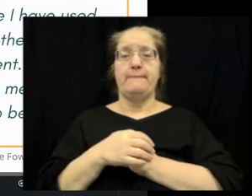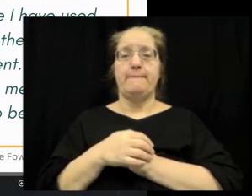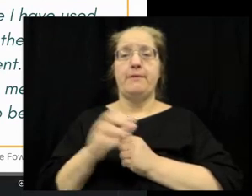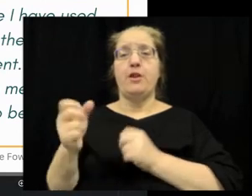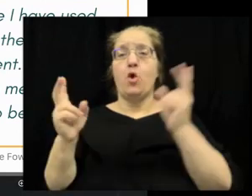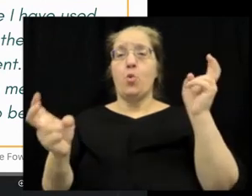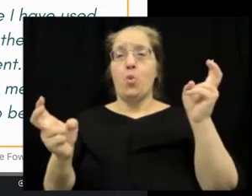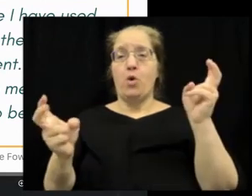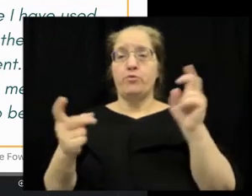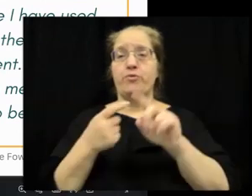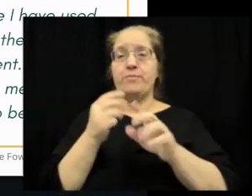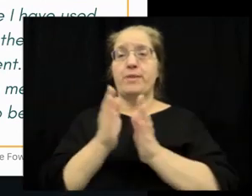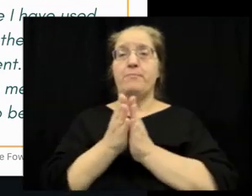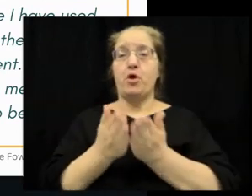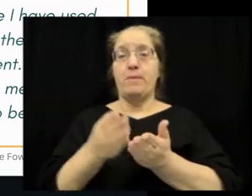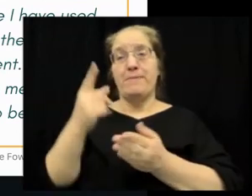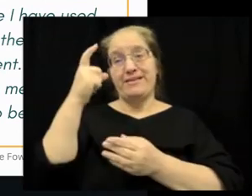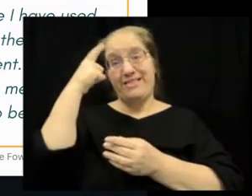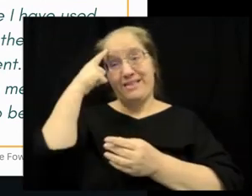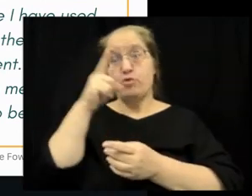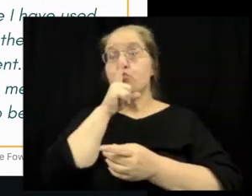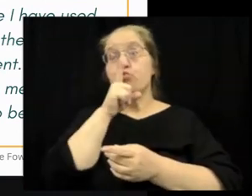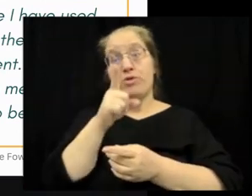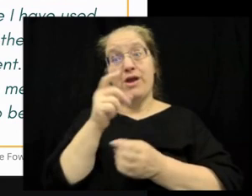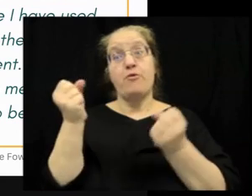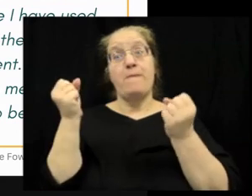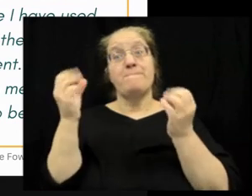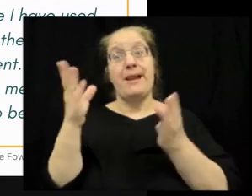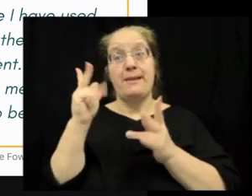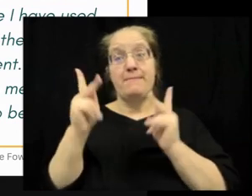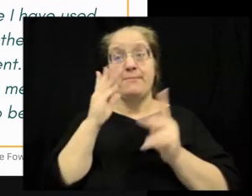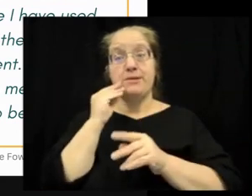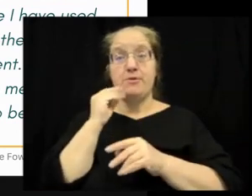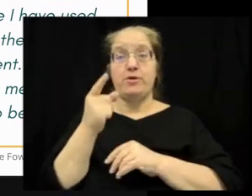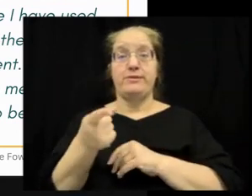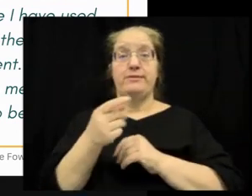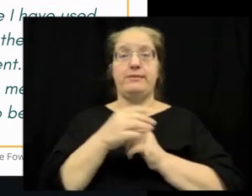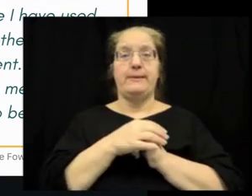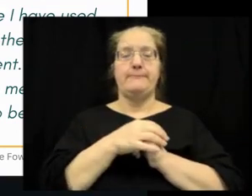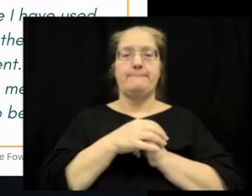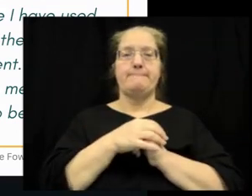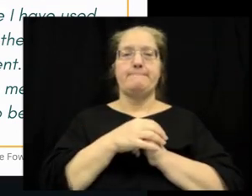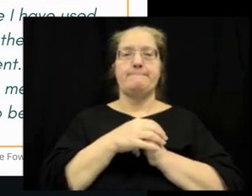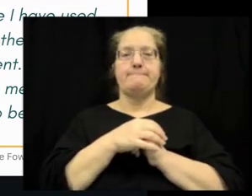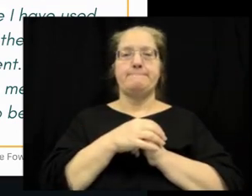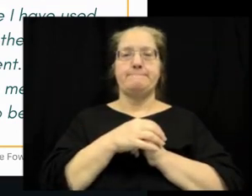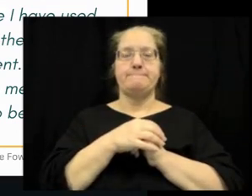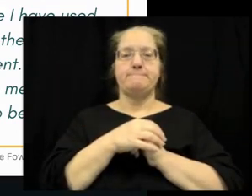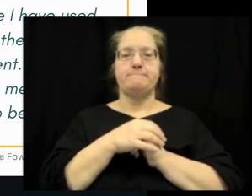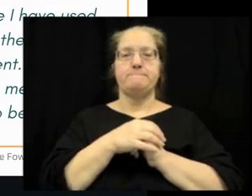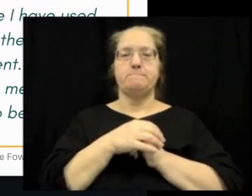quote from the book, because I think this is really real for a lot of parents who may be experiencing school